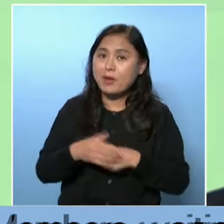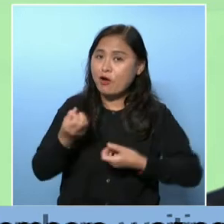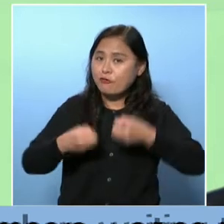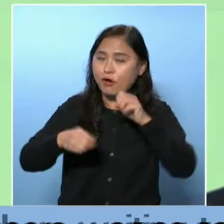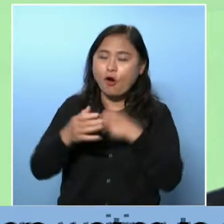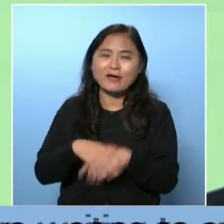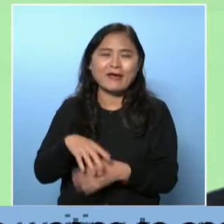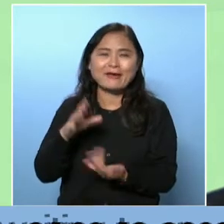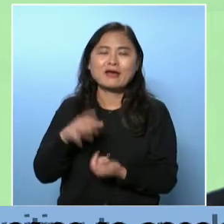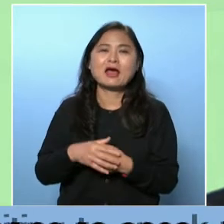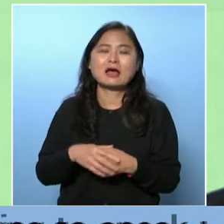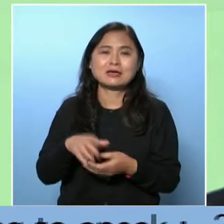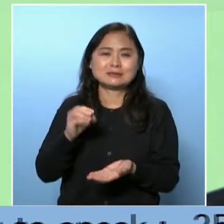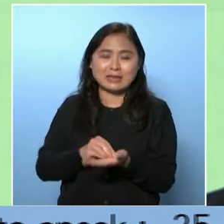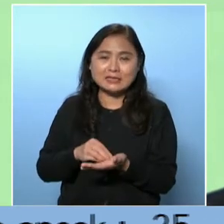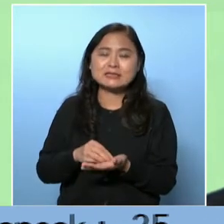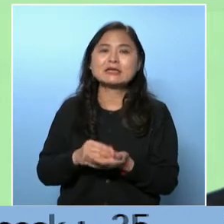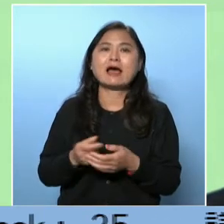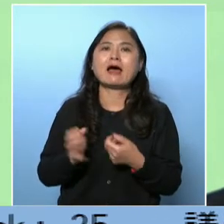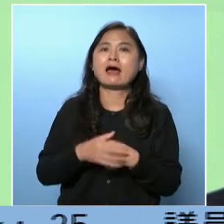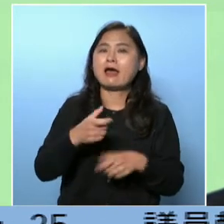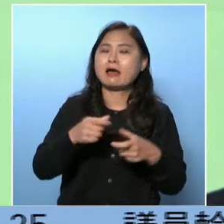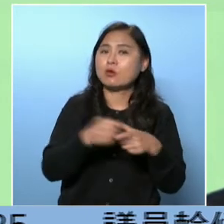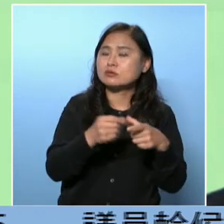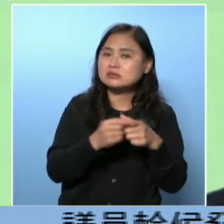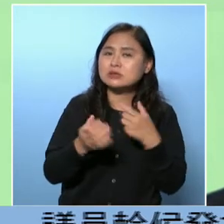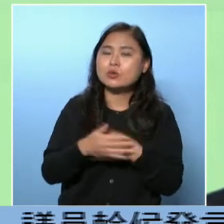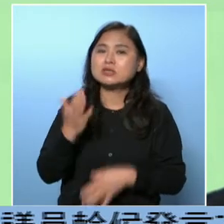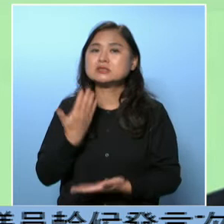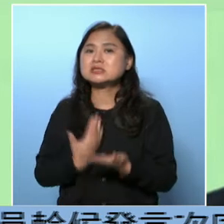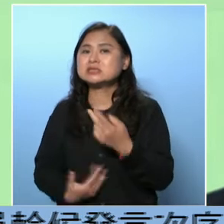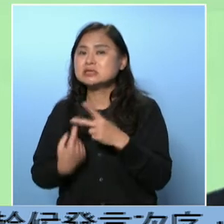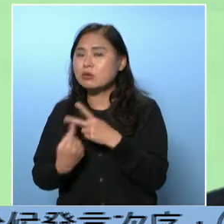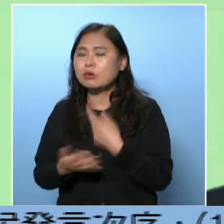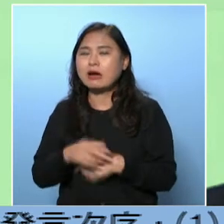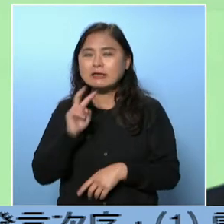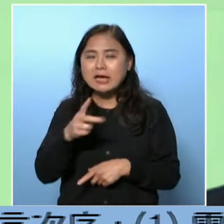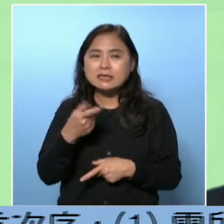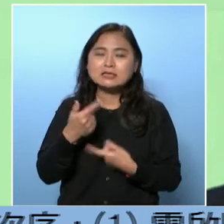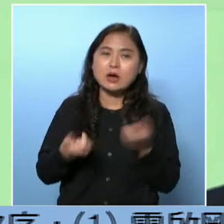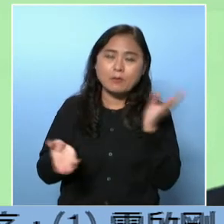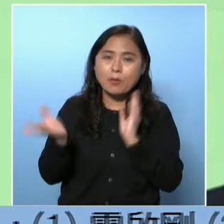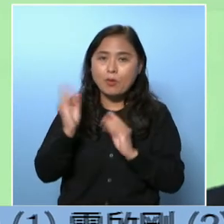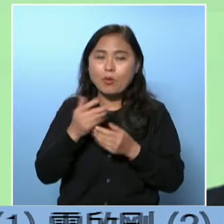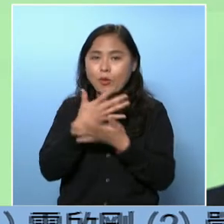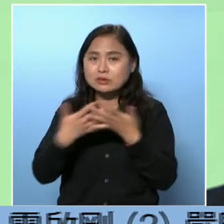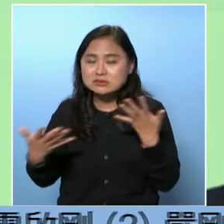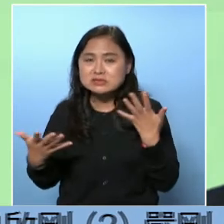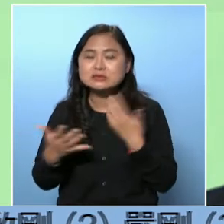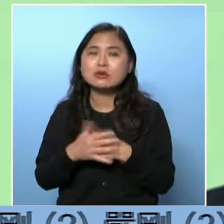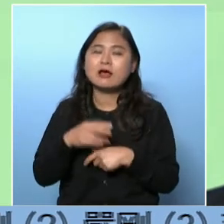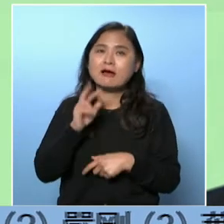open platform so the designated IT companies or the IT personnel can